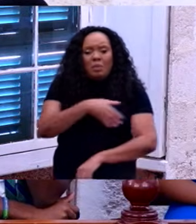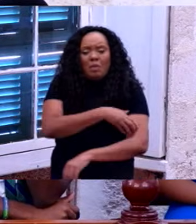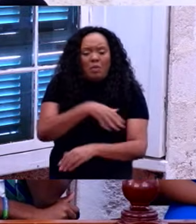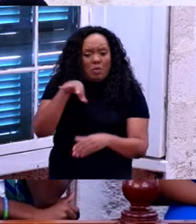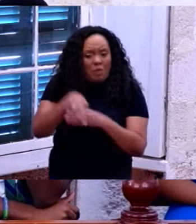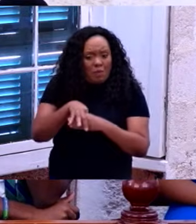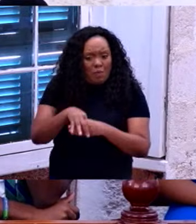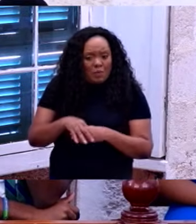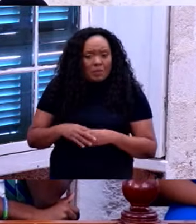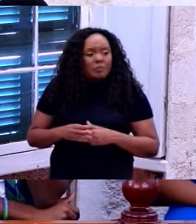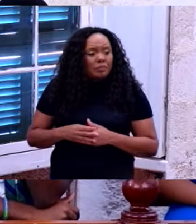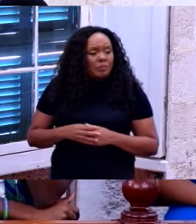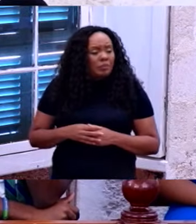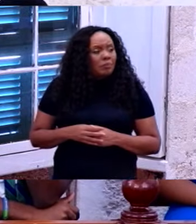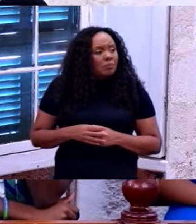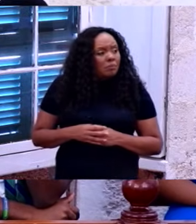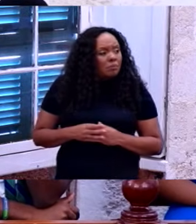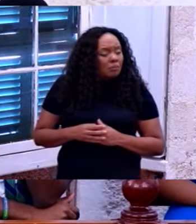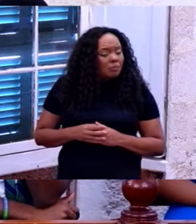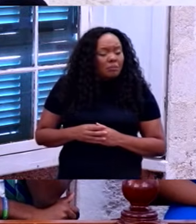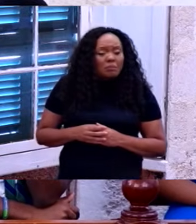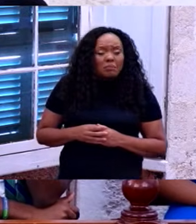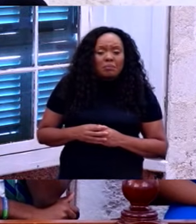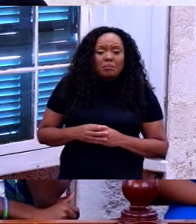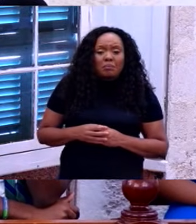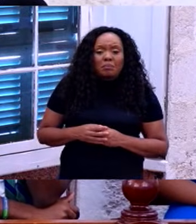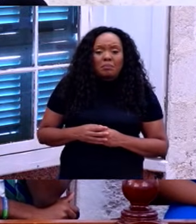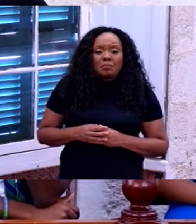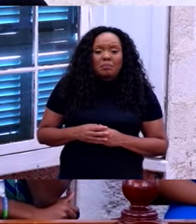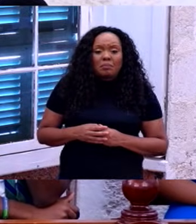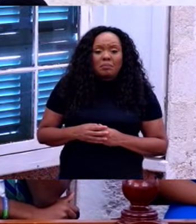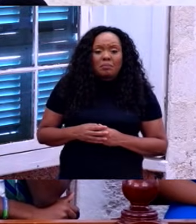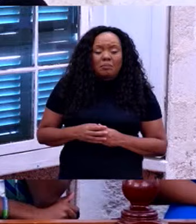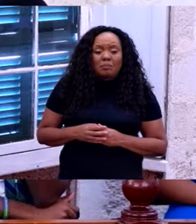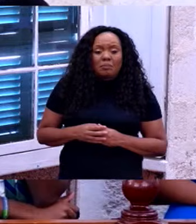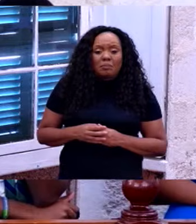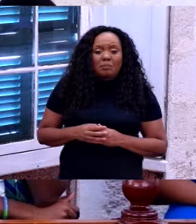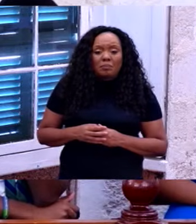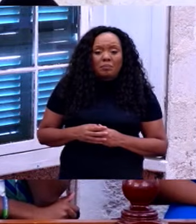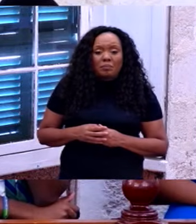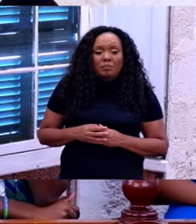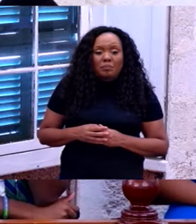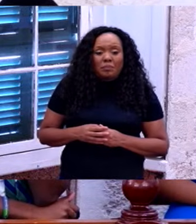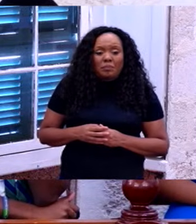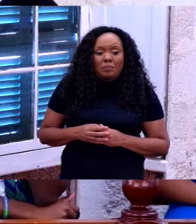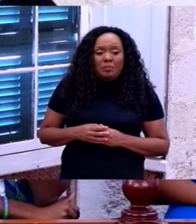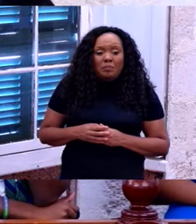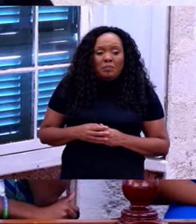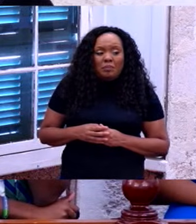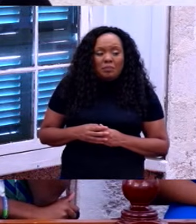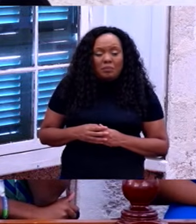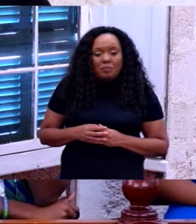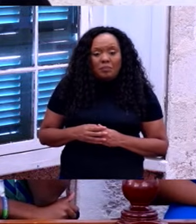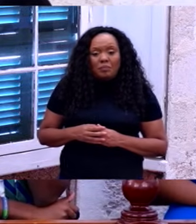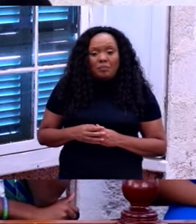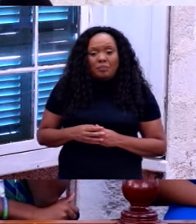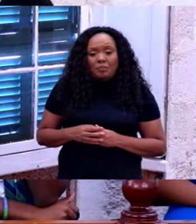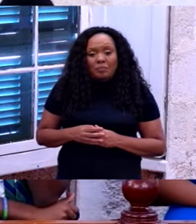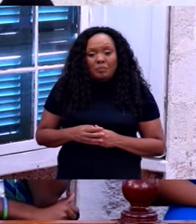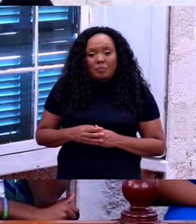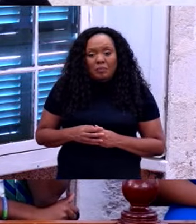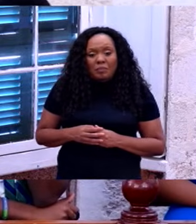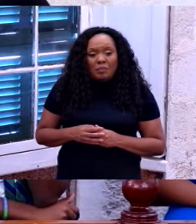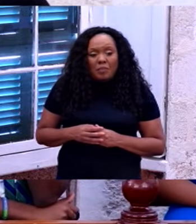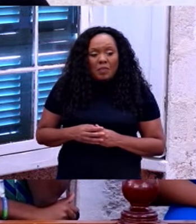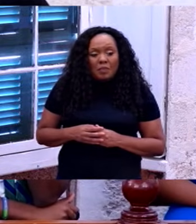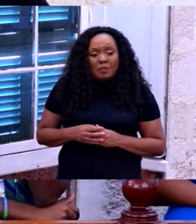The concept is whether, is it a bridge too far, or can we do a simple amendment to have it capture